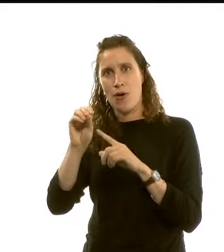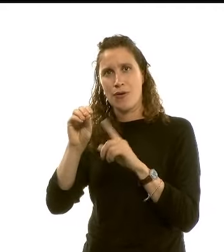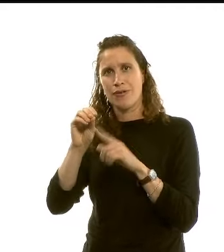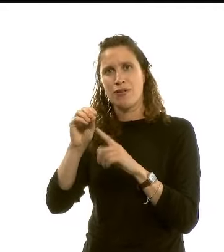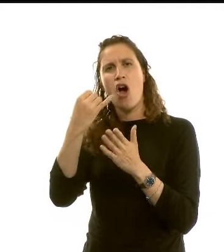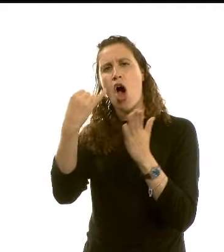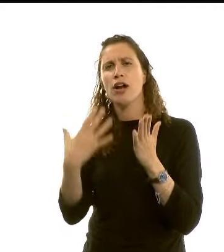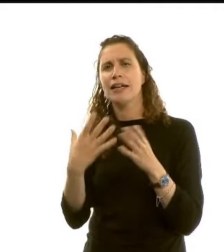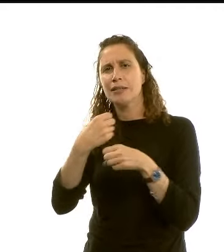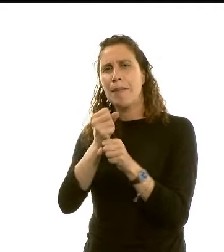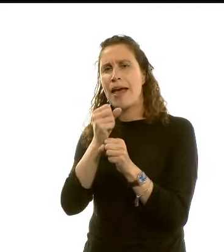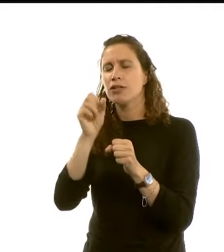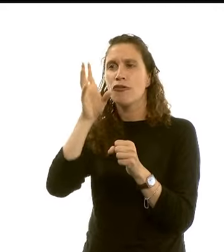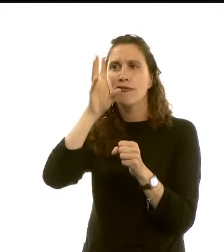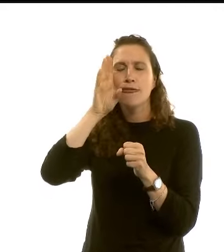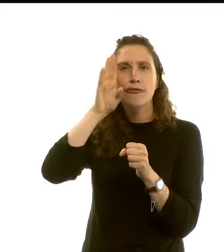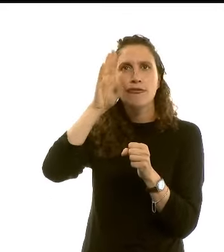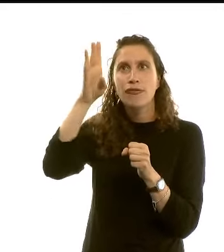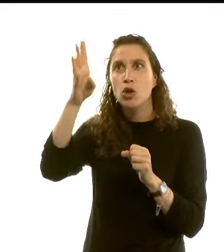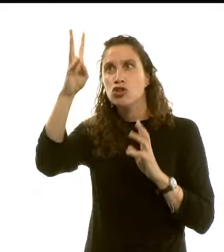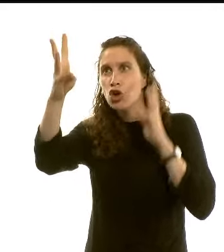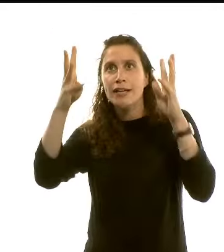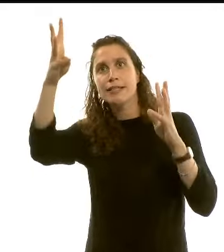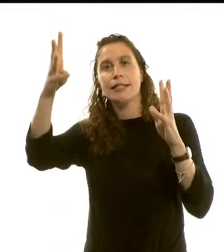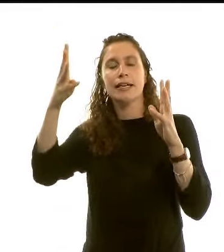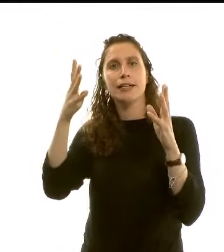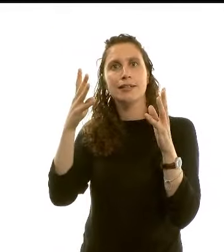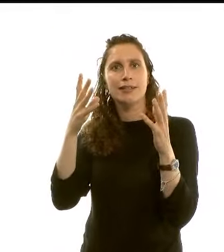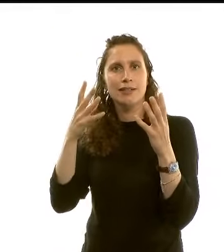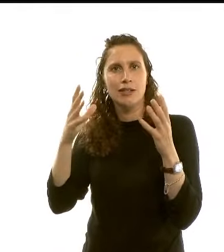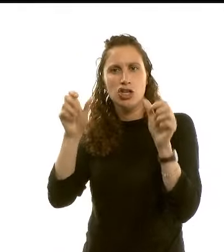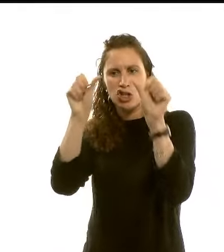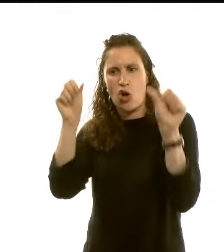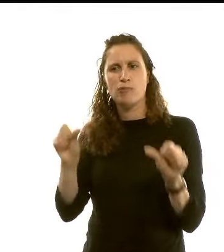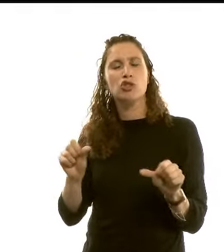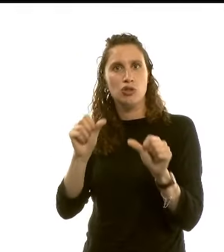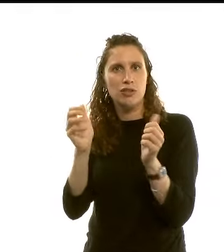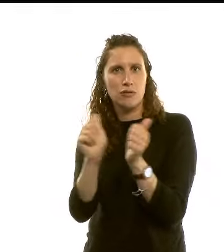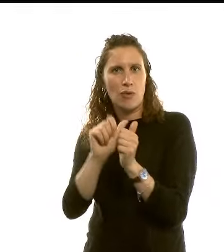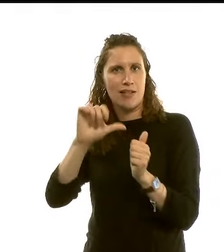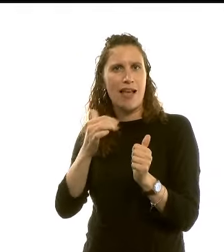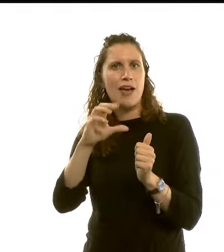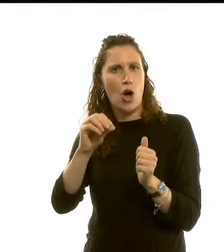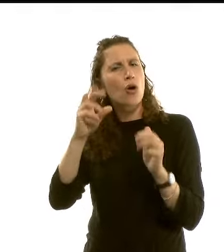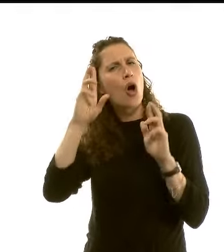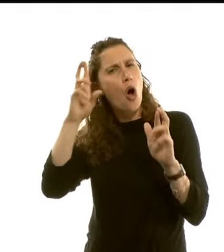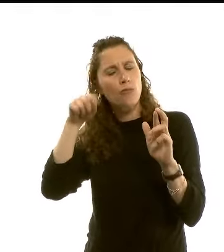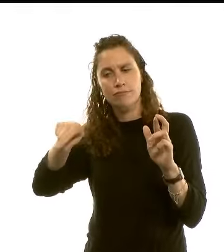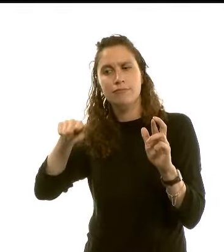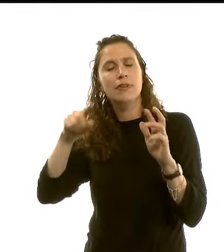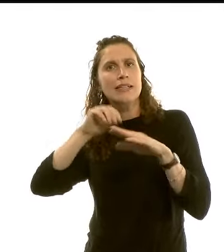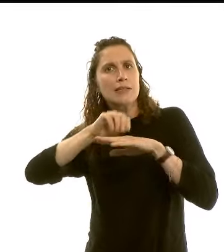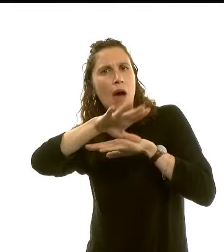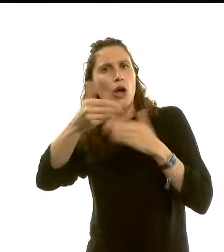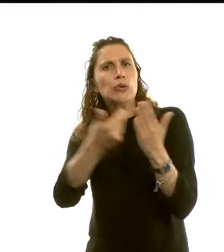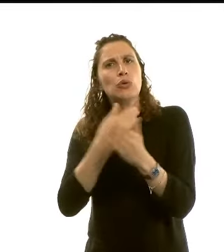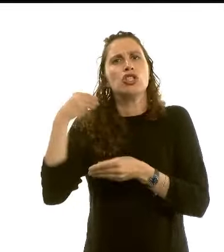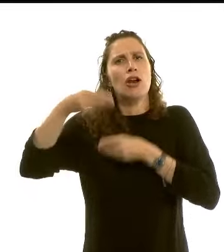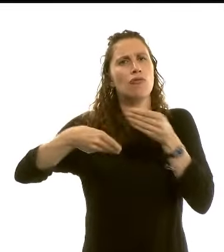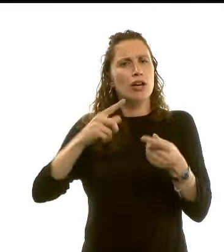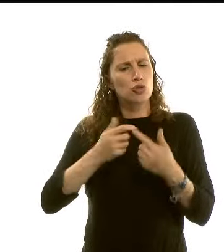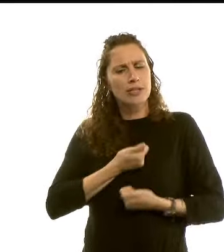crafts futuristic and whimsical sculptures using Lego bricks, and hopes to inspire a new generation to